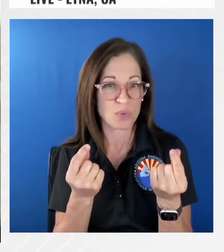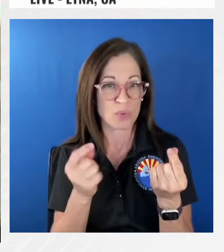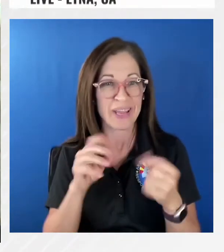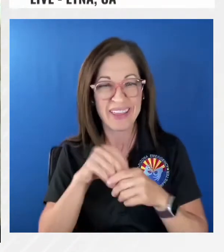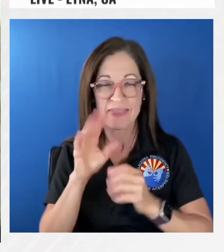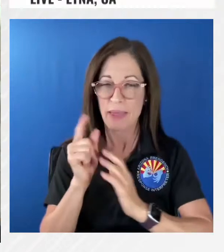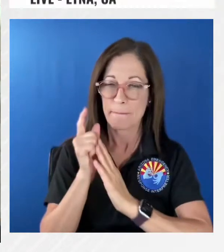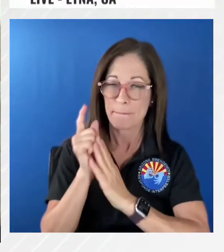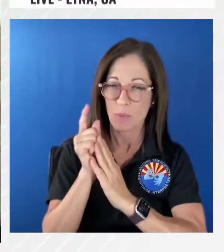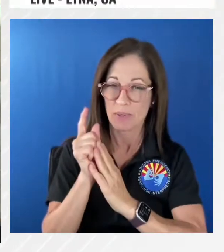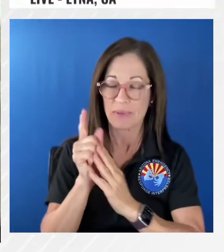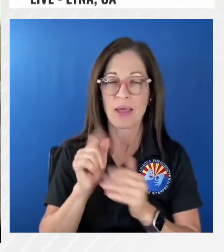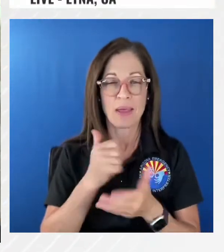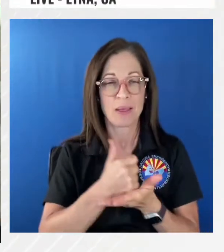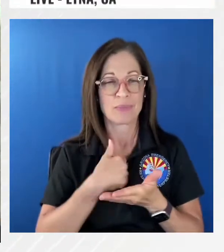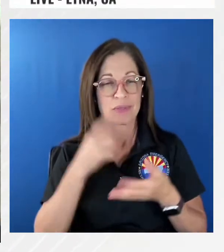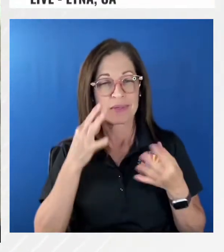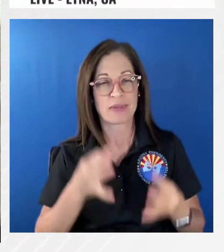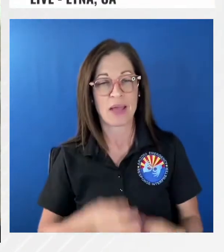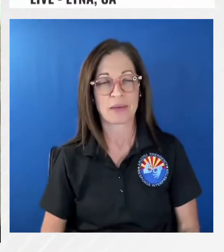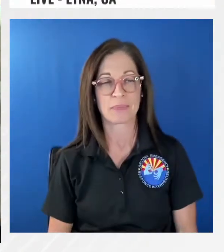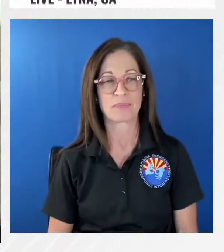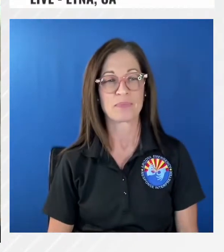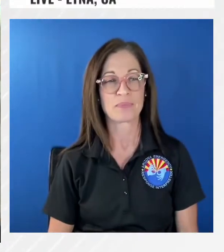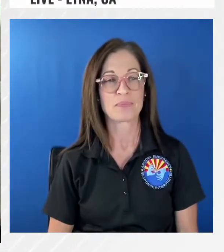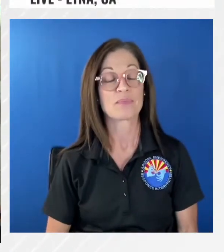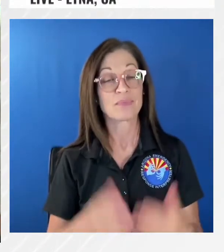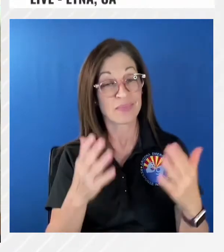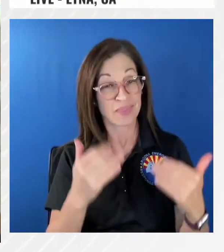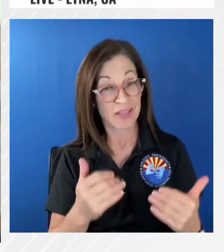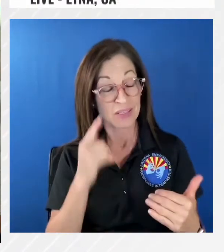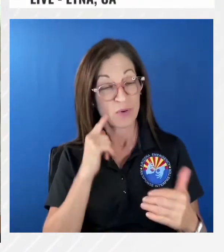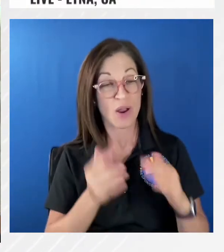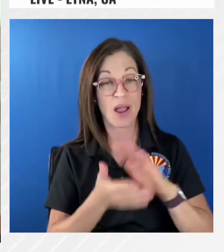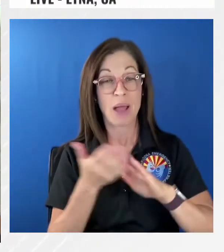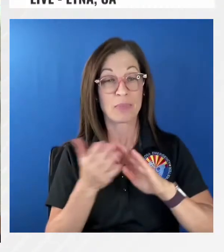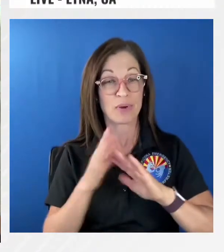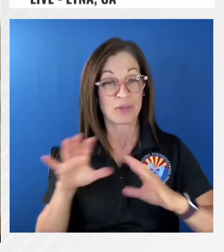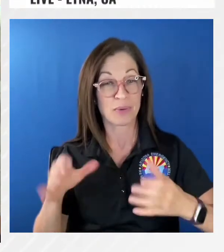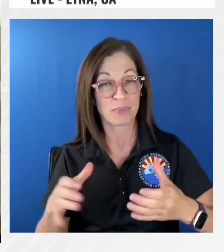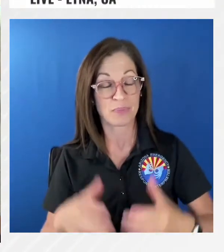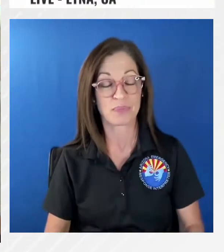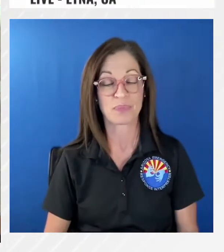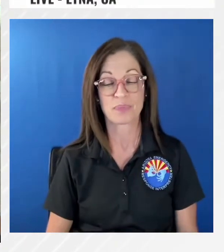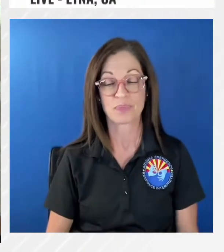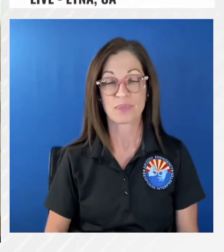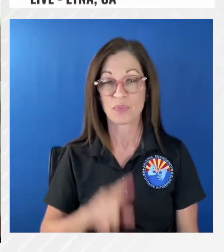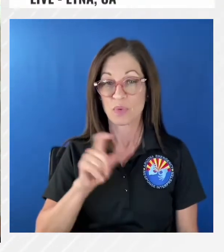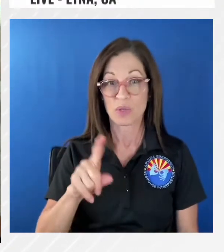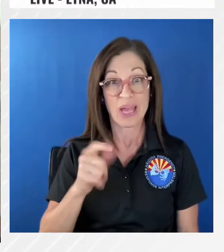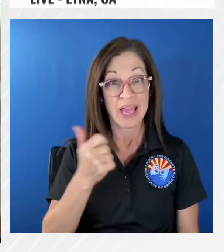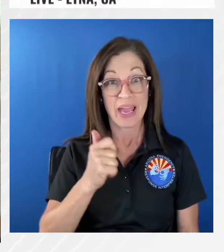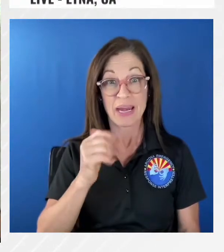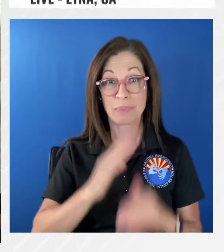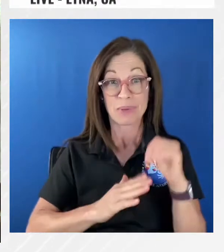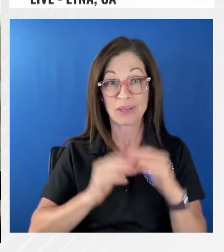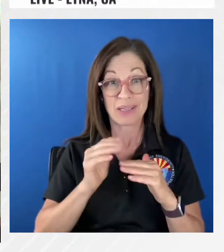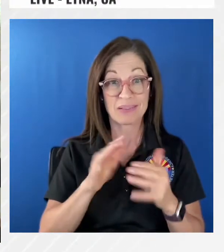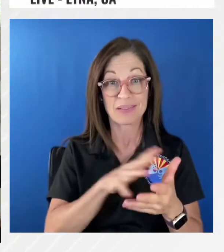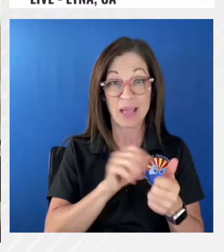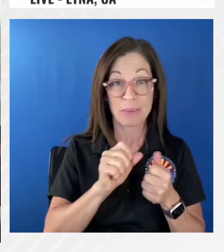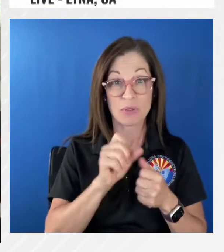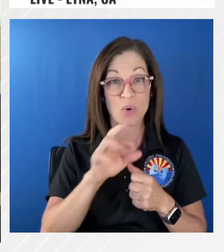Perfect. Thank you. The next one's going to be for an operations section. The question is, has there been any structures that have been damaged or destroyed on this